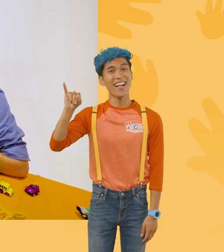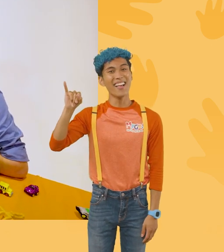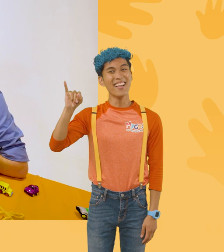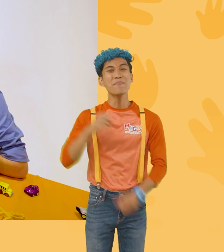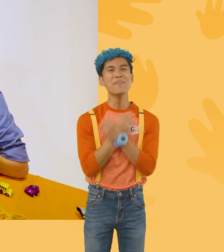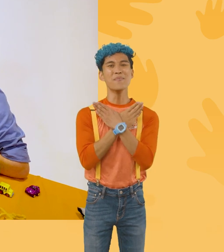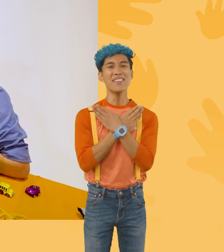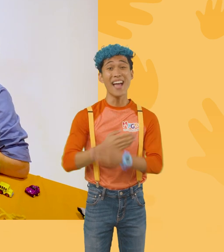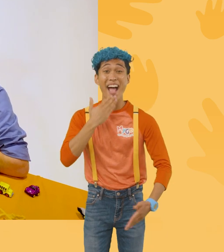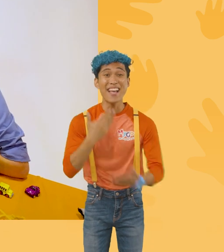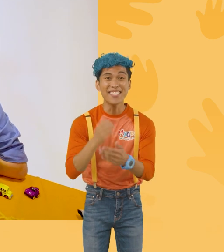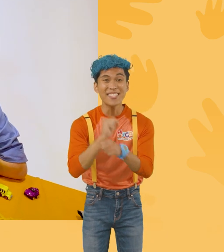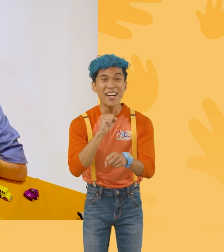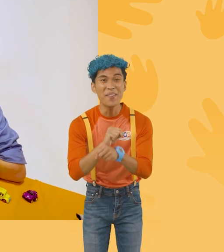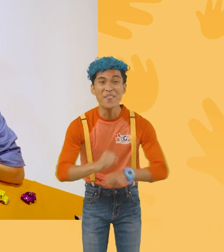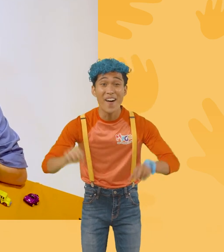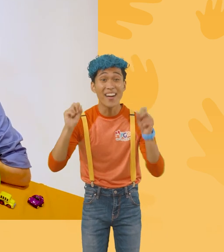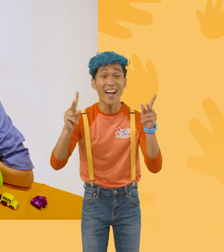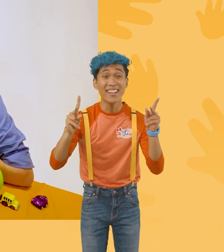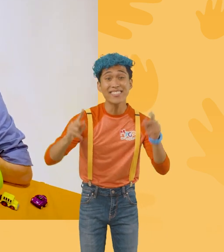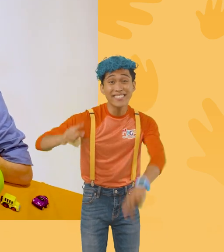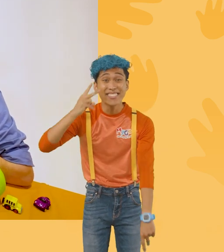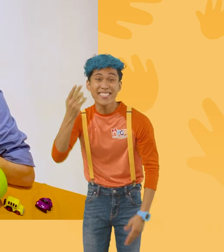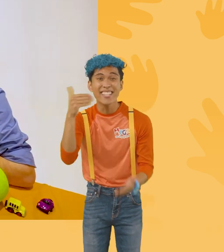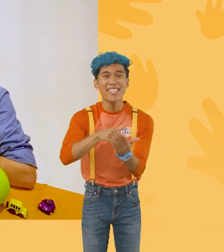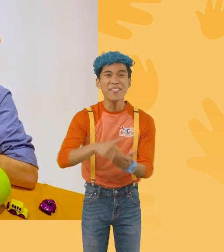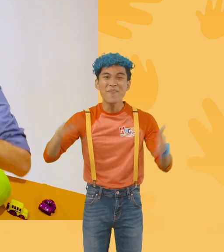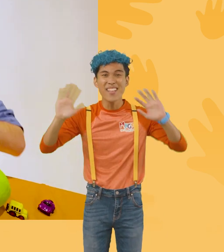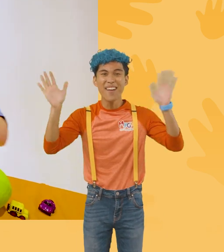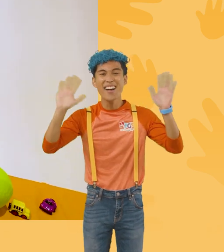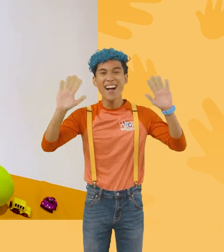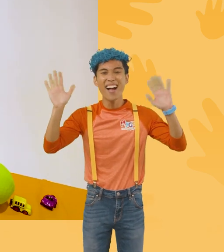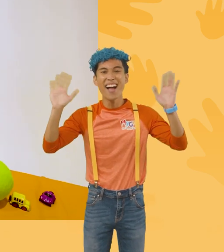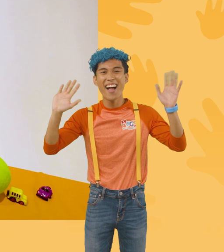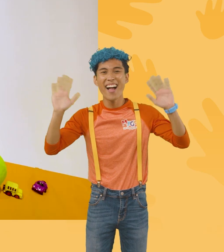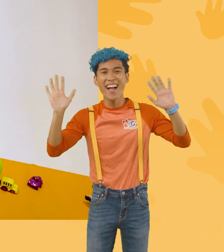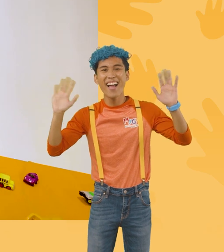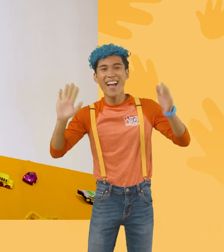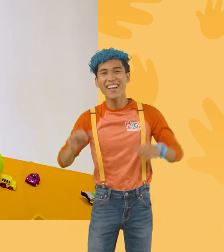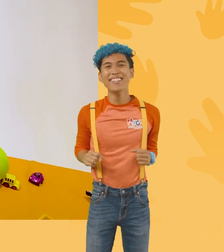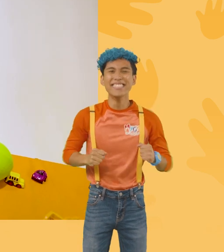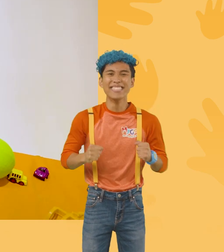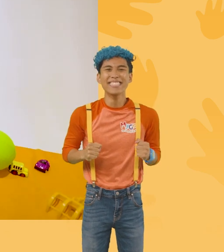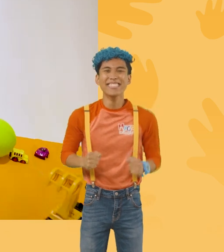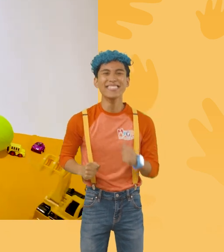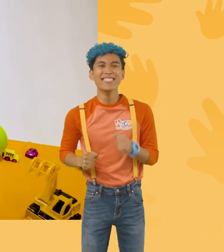B-L-I-P-P-I. Blippi! Good job! All right, see you again! Bye-bye!